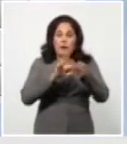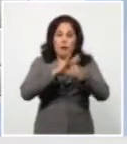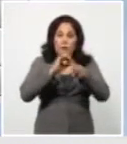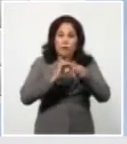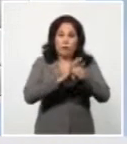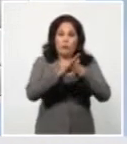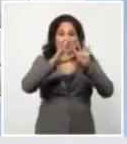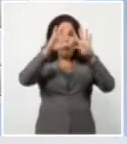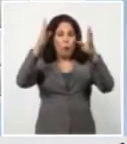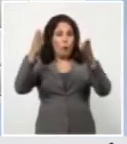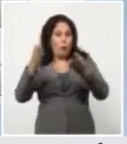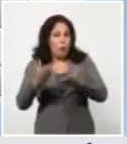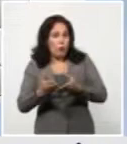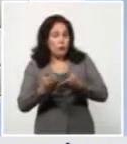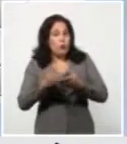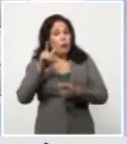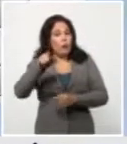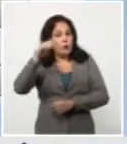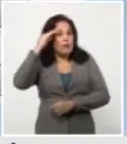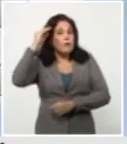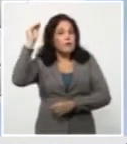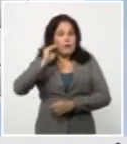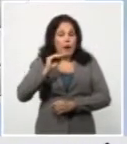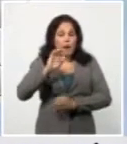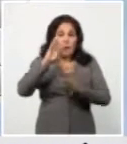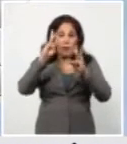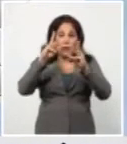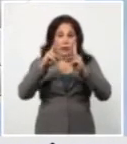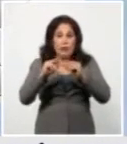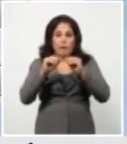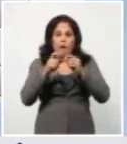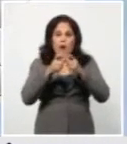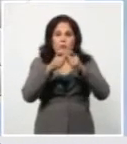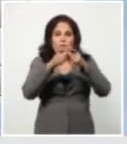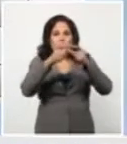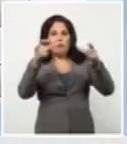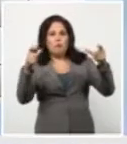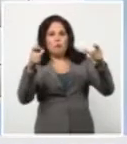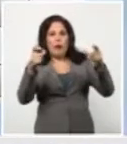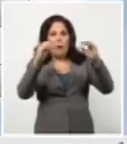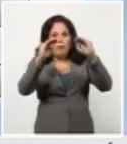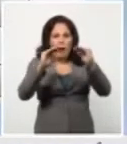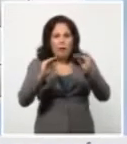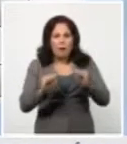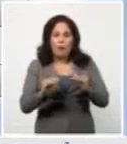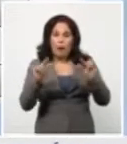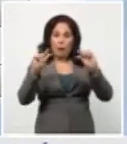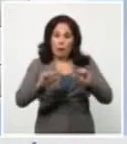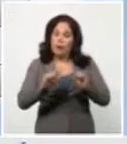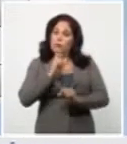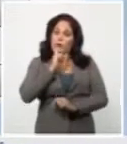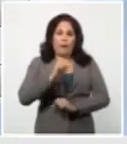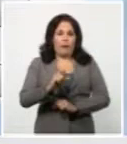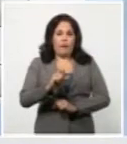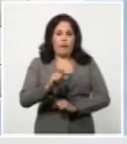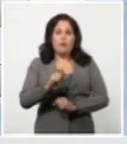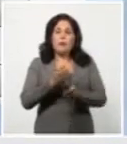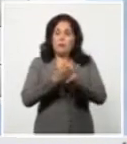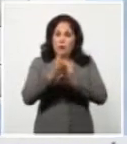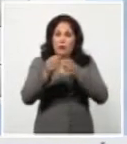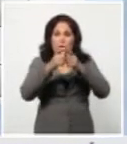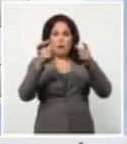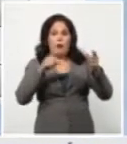129,721 diagnosed people yesterday, at a moment that approximately 6 months have